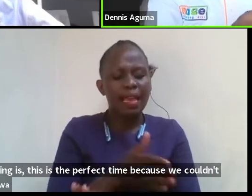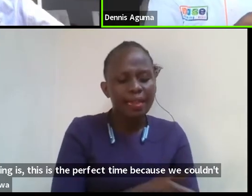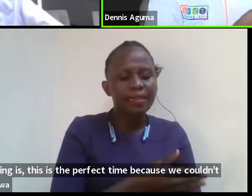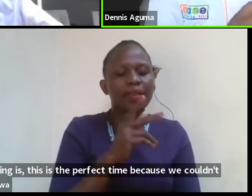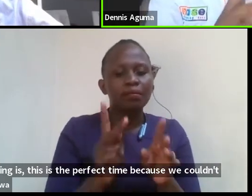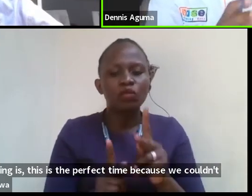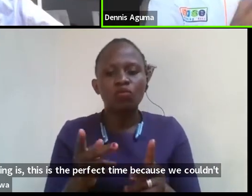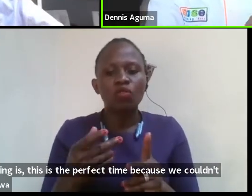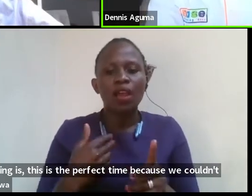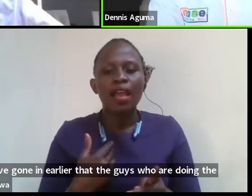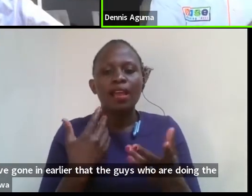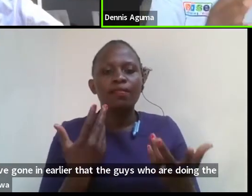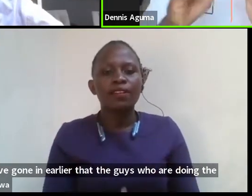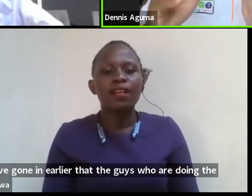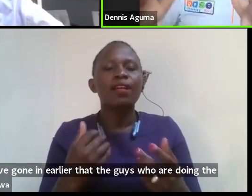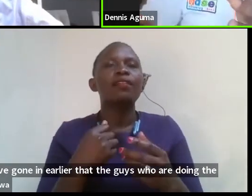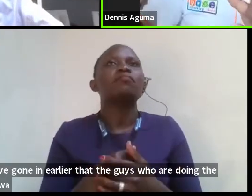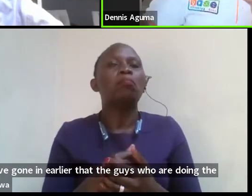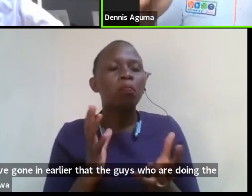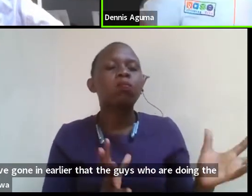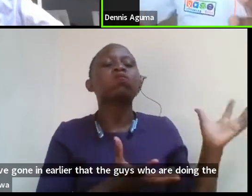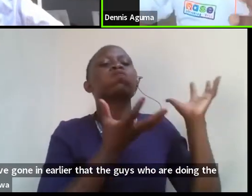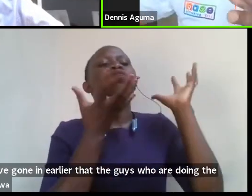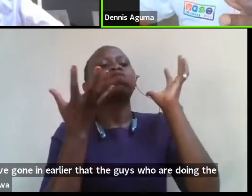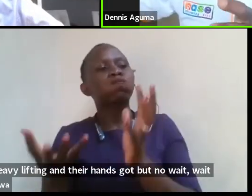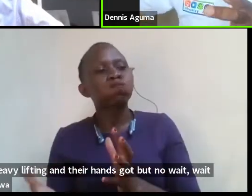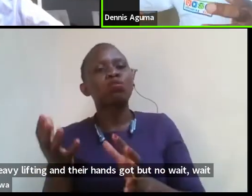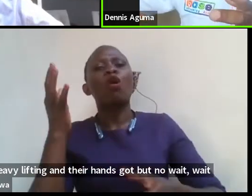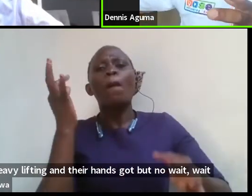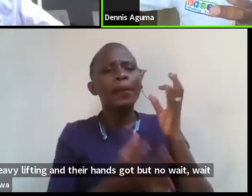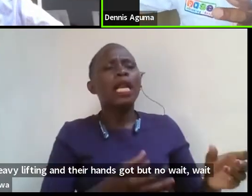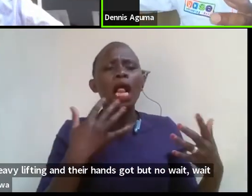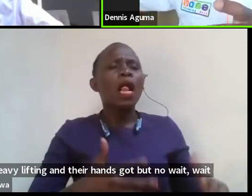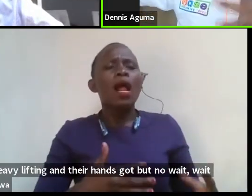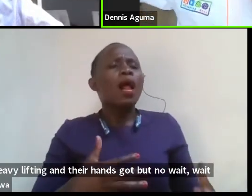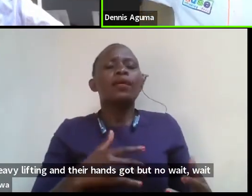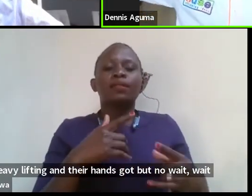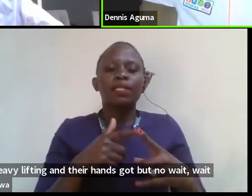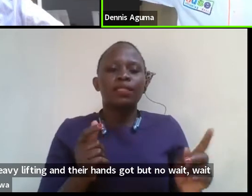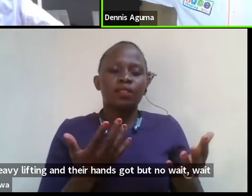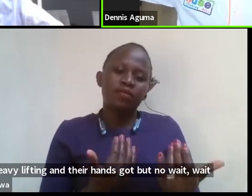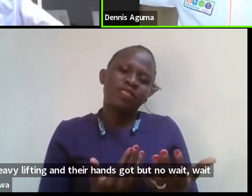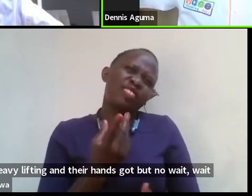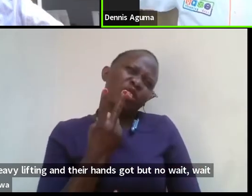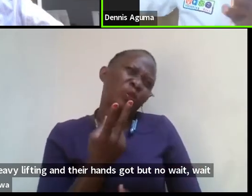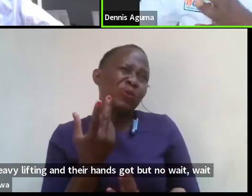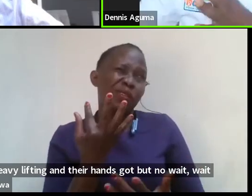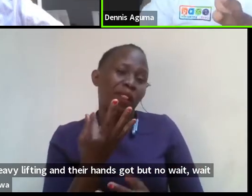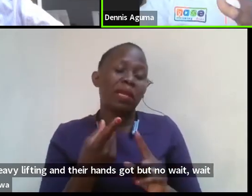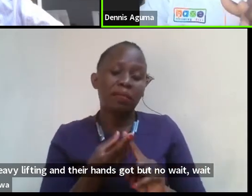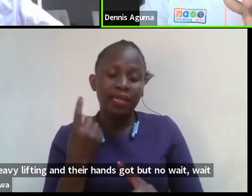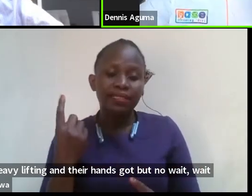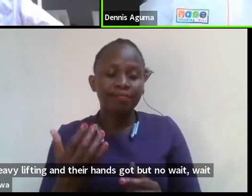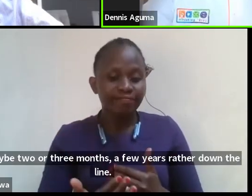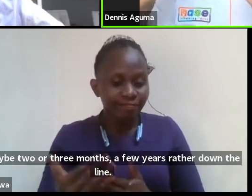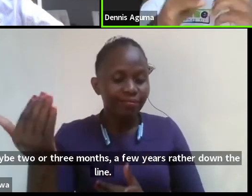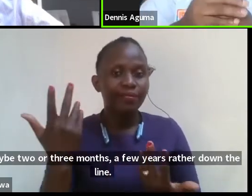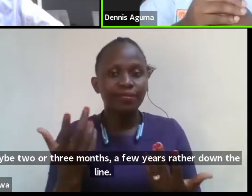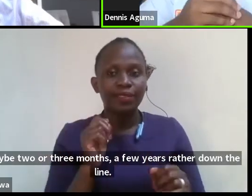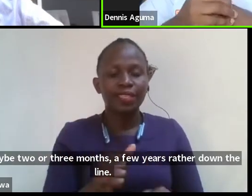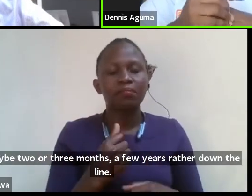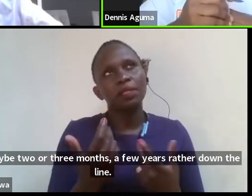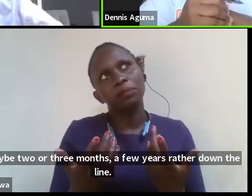heavy lifting and their hands got burnt. Anyway, if we wait until maybe 2 or 3 months, a few years rather down the line, that might be a bit too late. So I